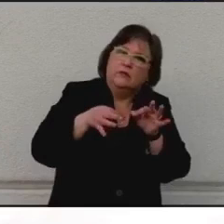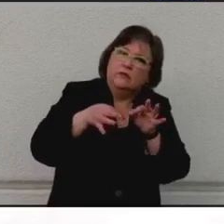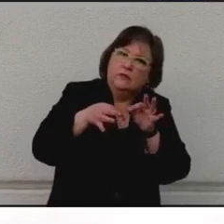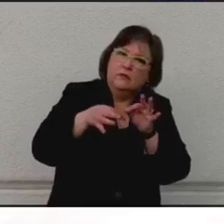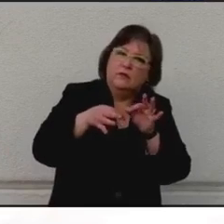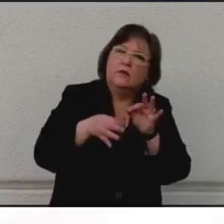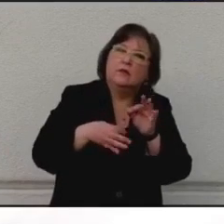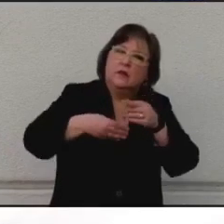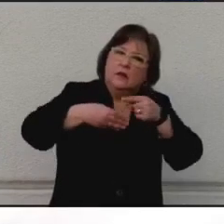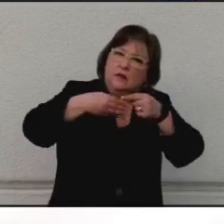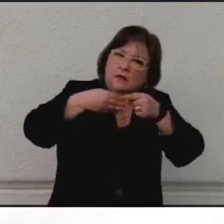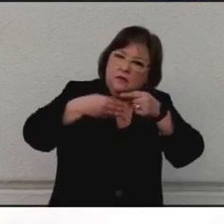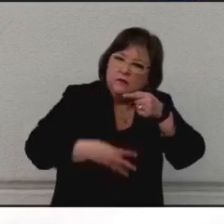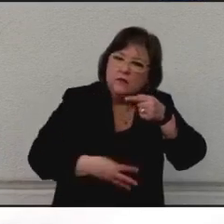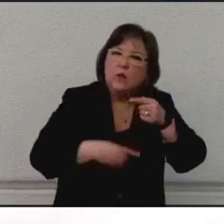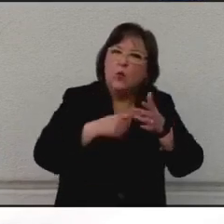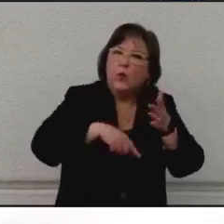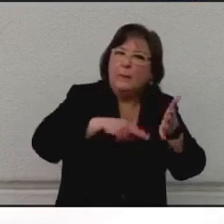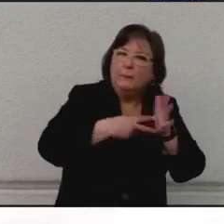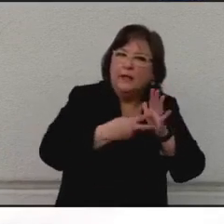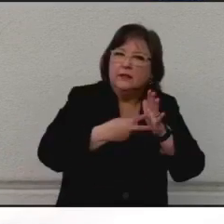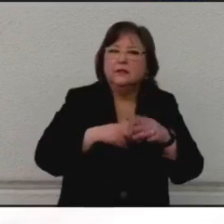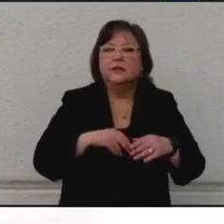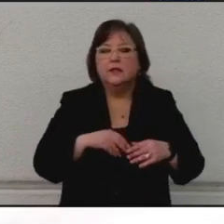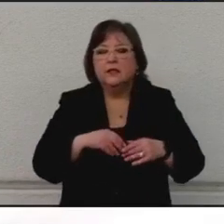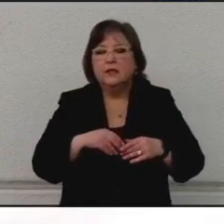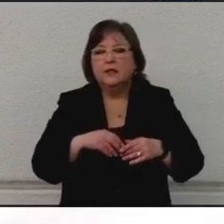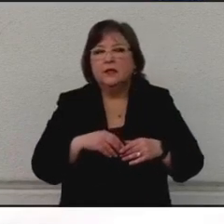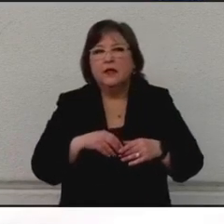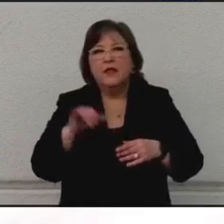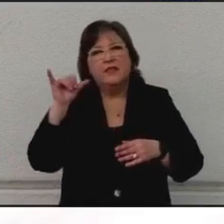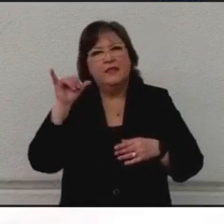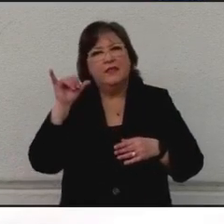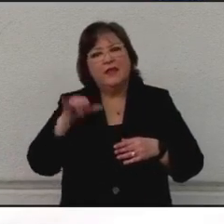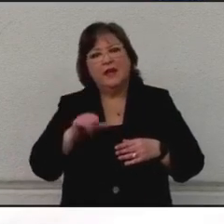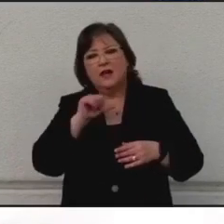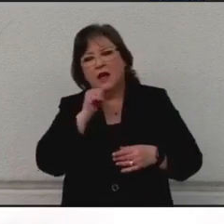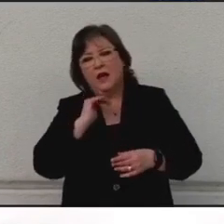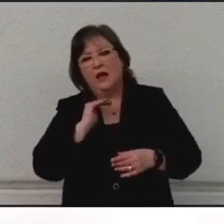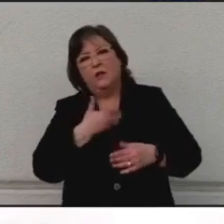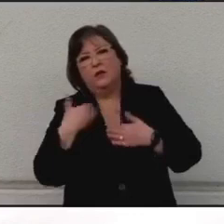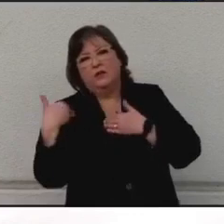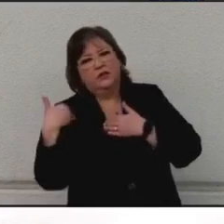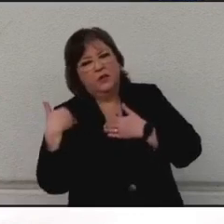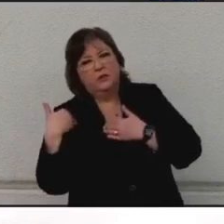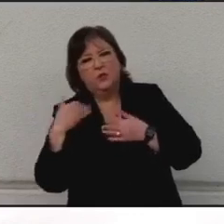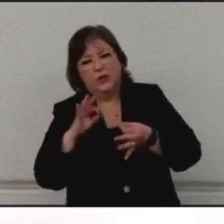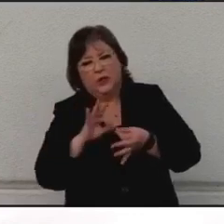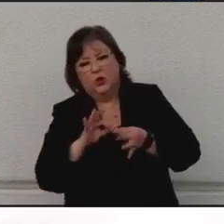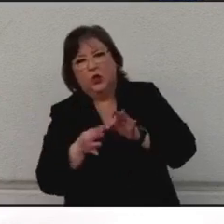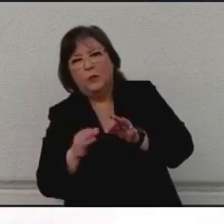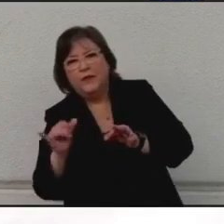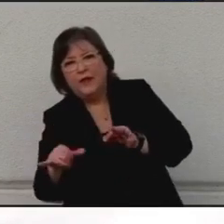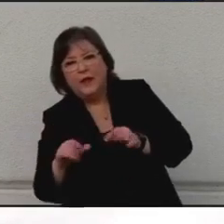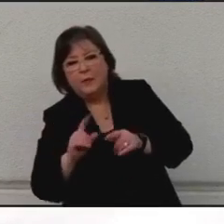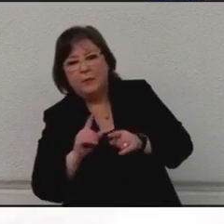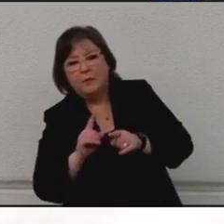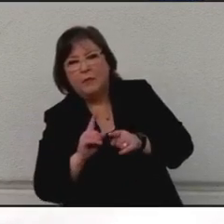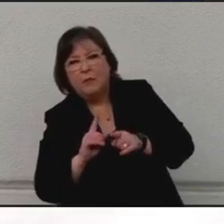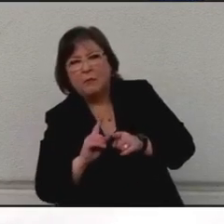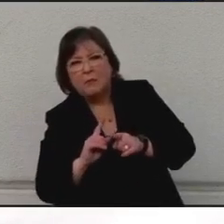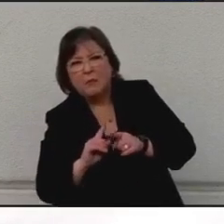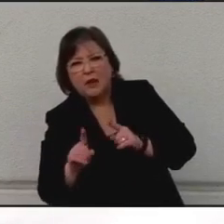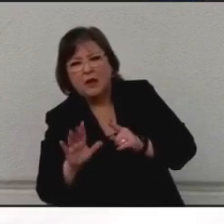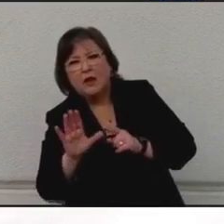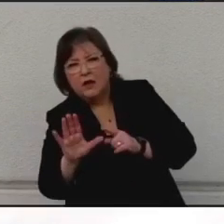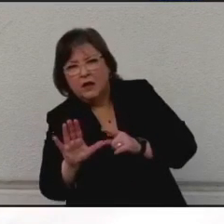our job to try to interpret them. They are laid out on the state's website. That's the guide that